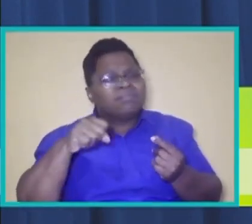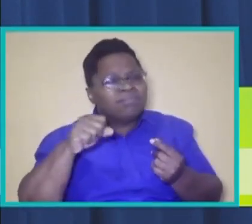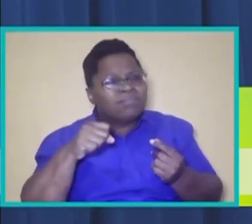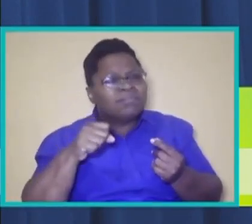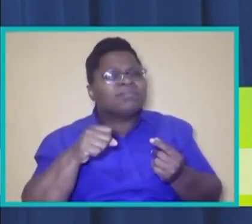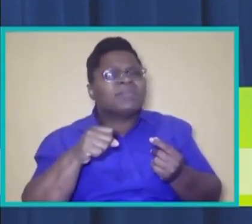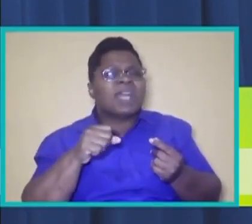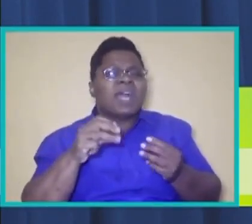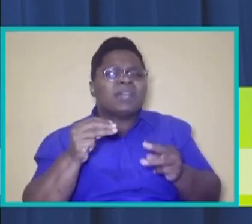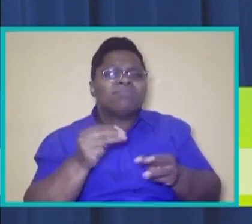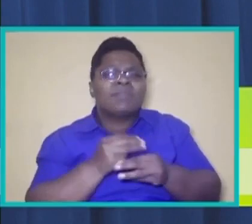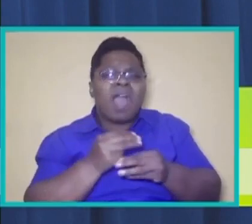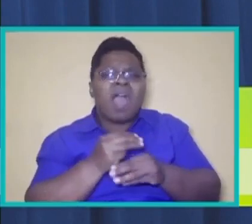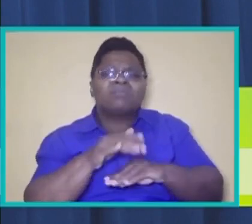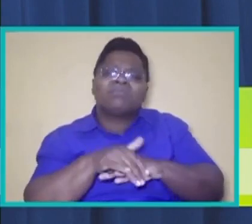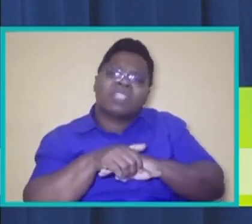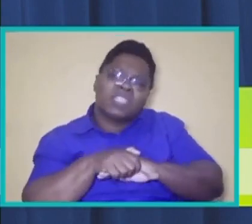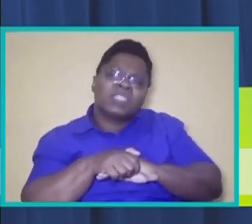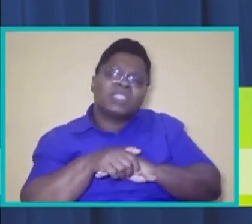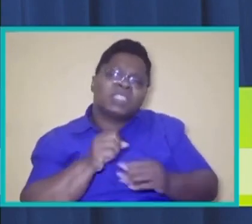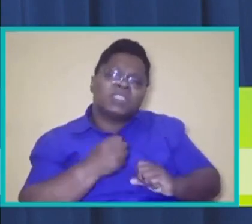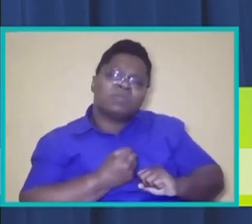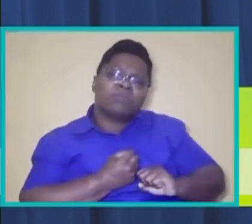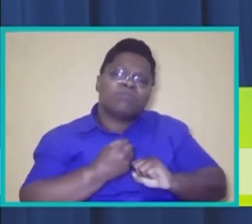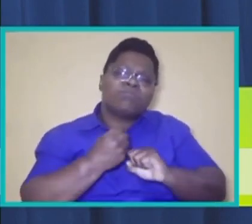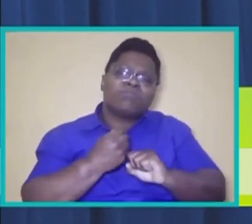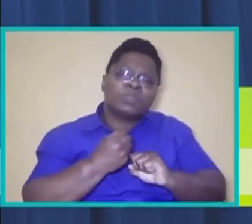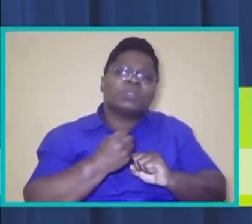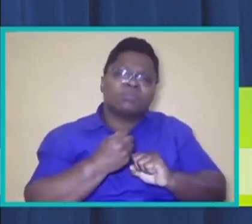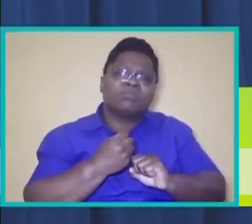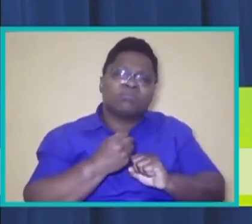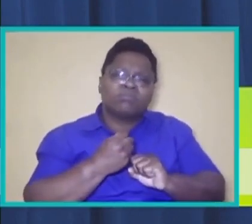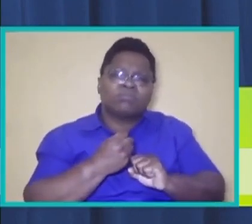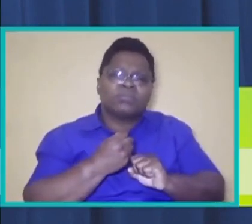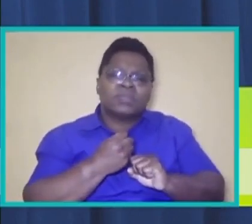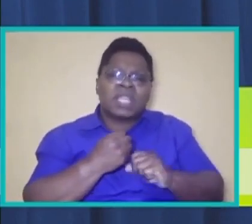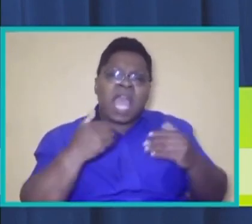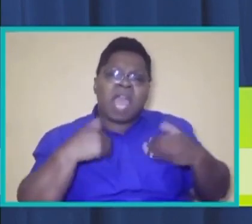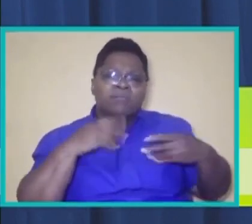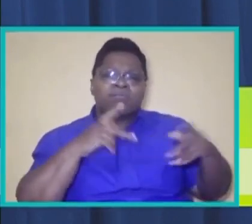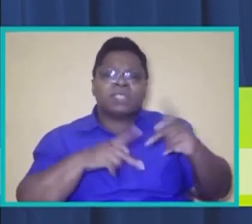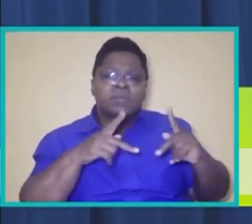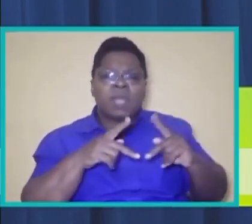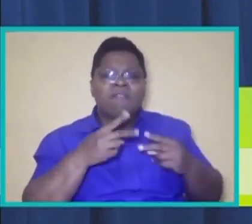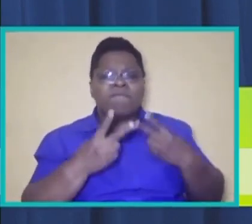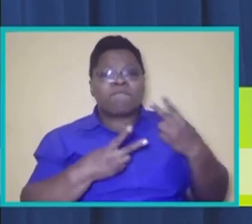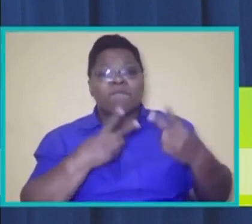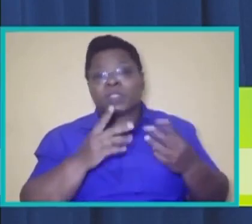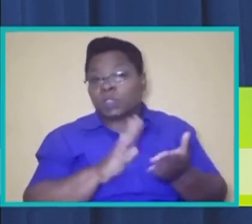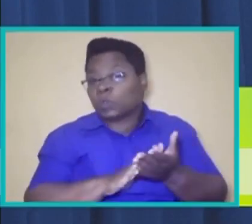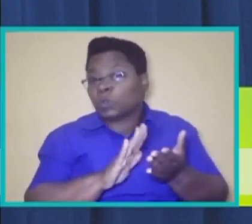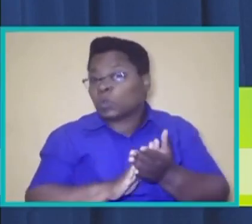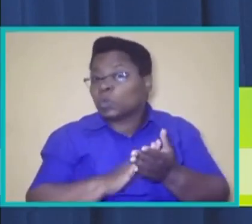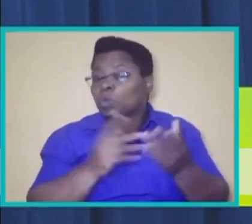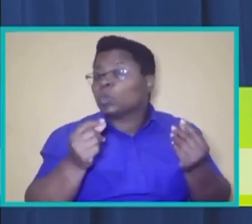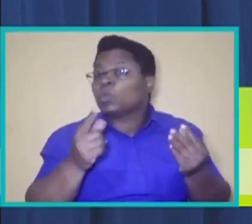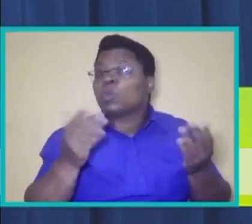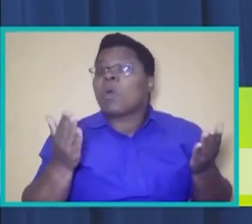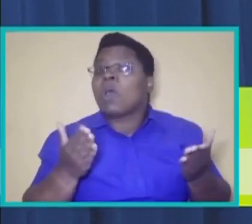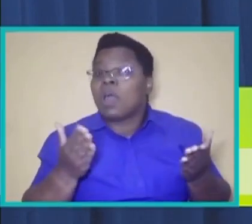officers who would visit schools and deal with teachers on a one-on-one basis in terms of issues